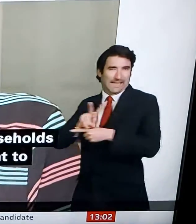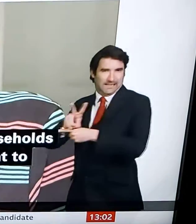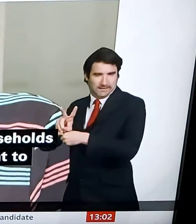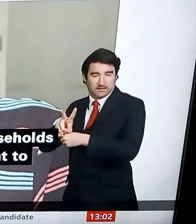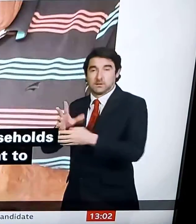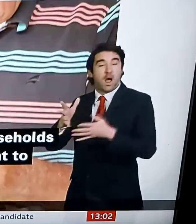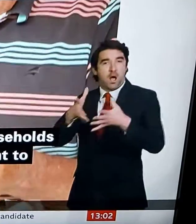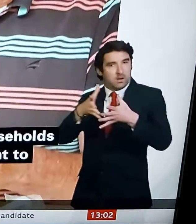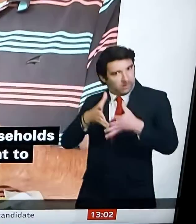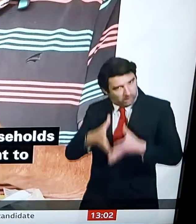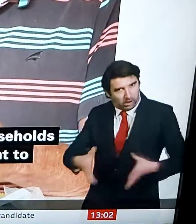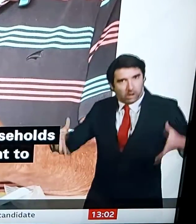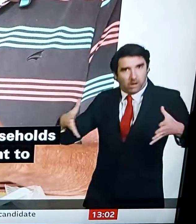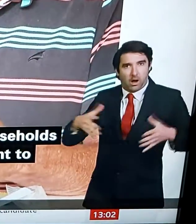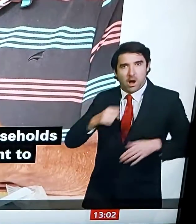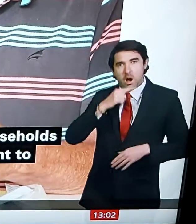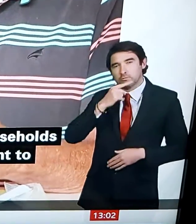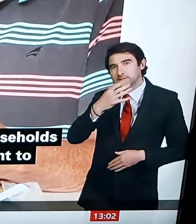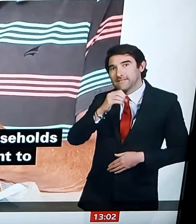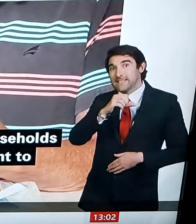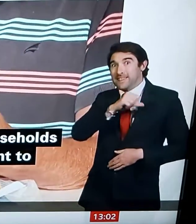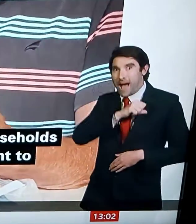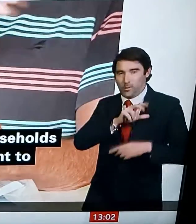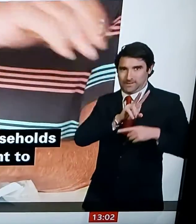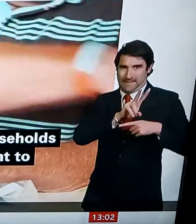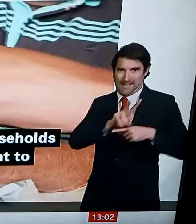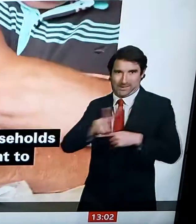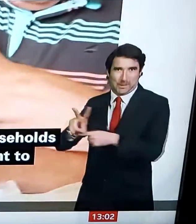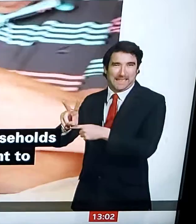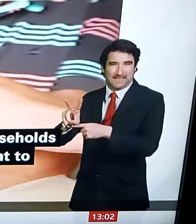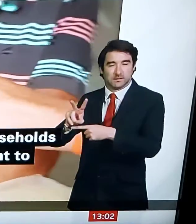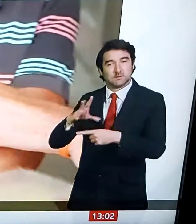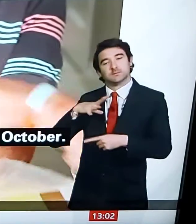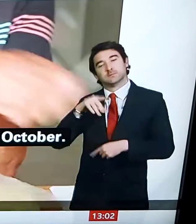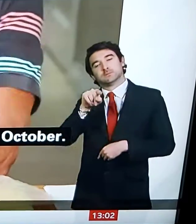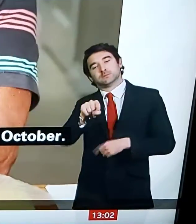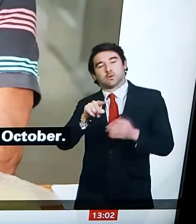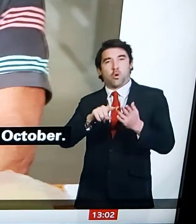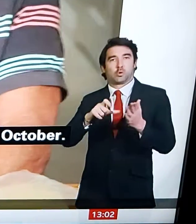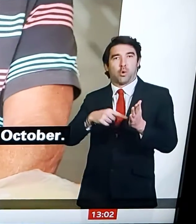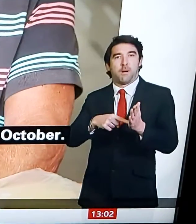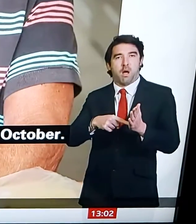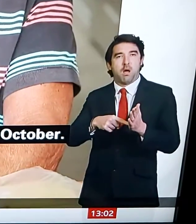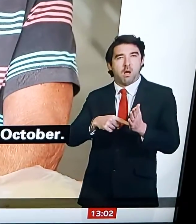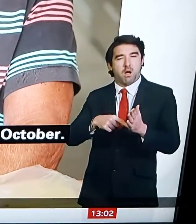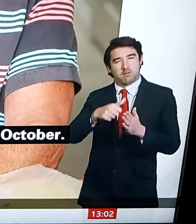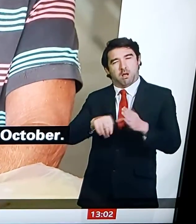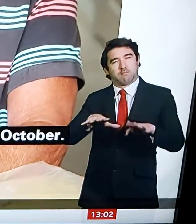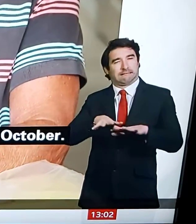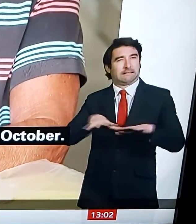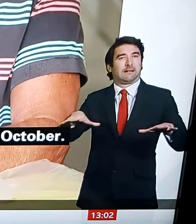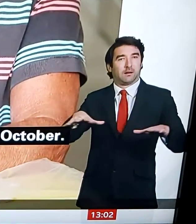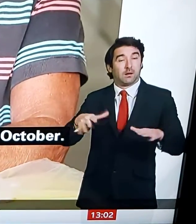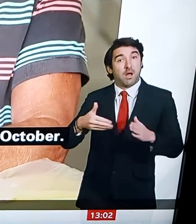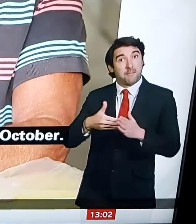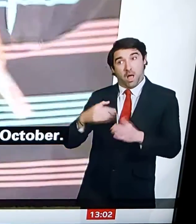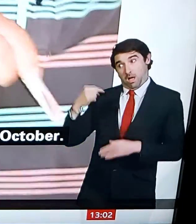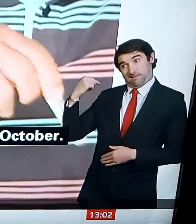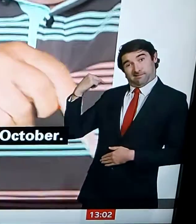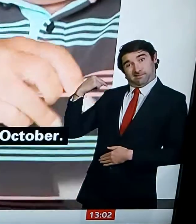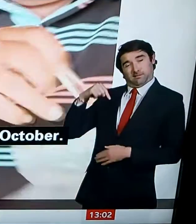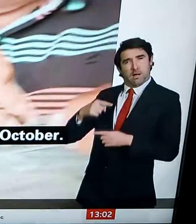fortnight to 150,000 every fortnight by October. Households in Scotland, Wales and Northern